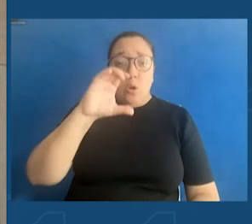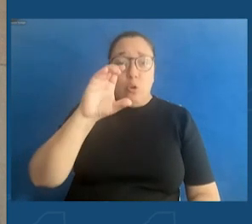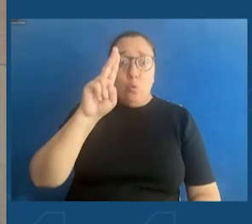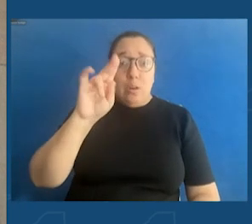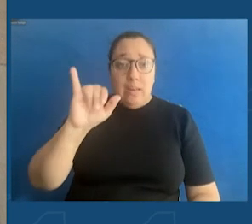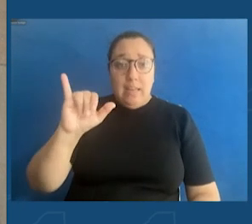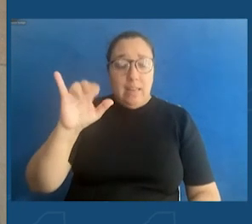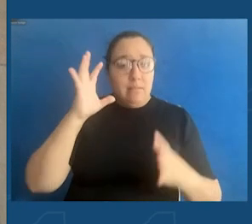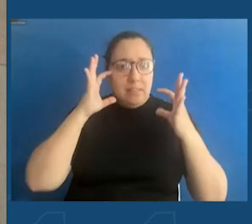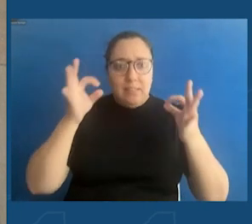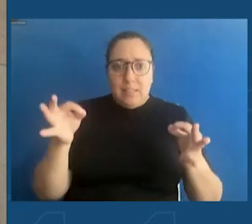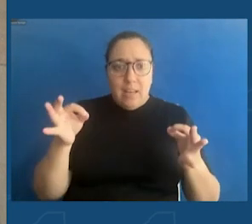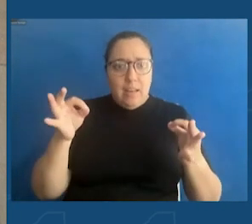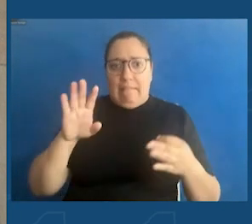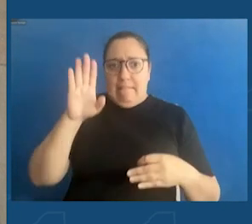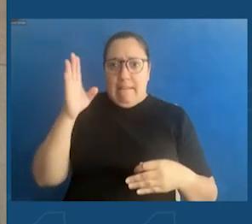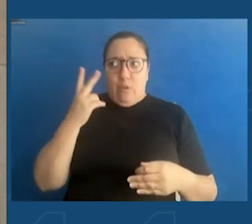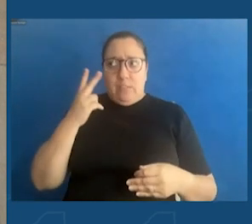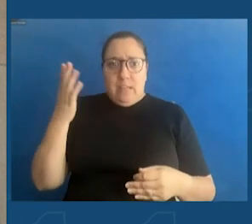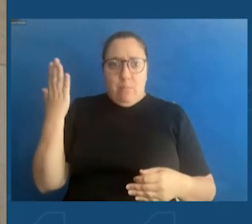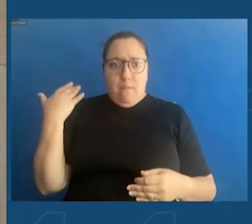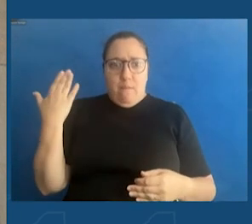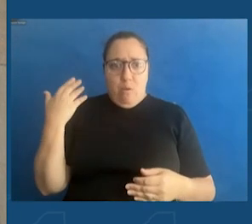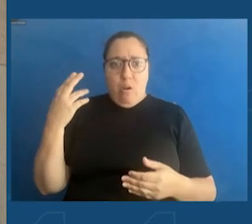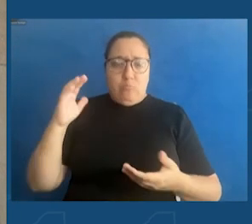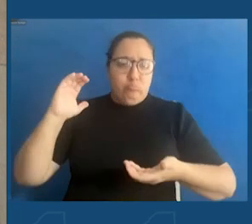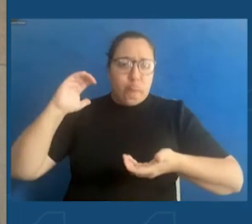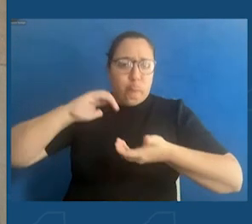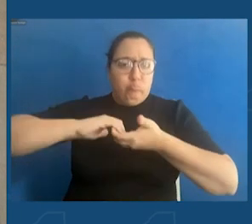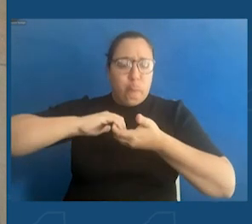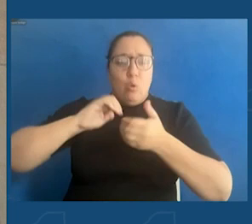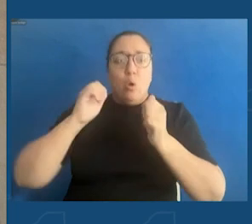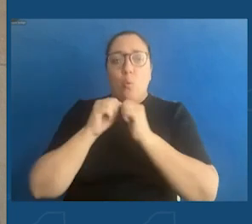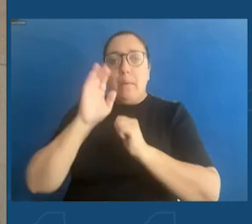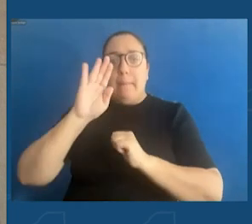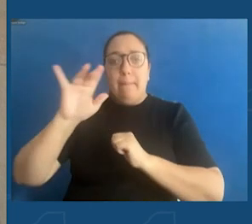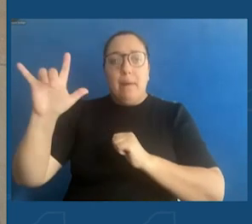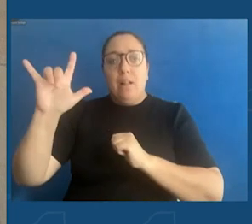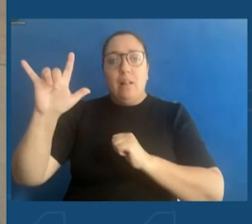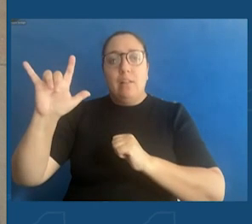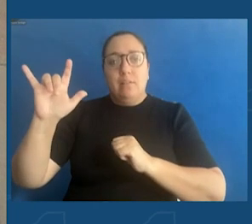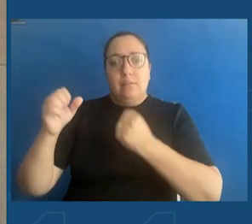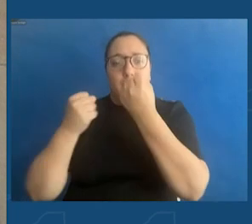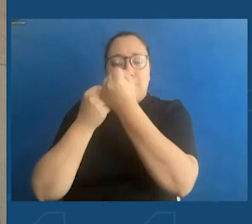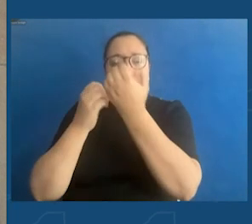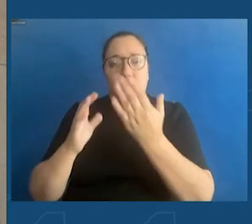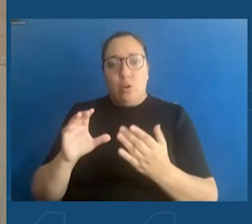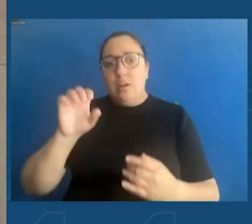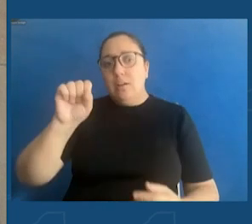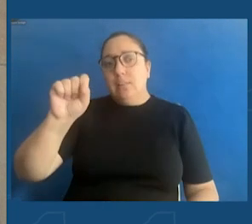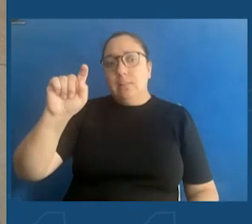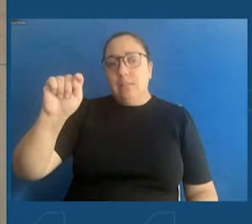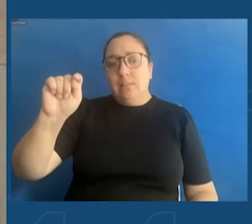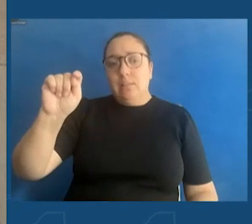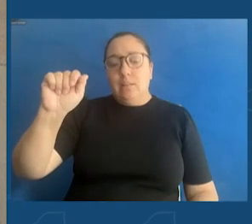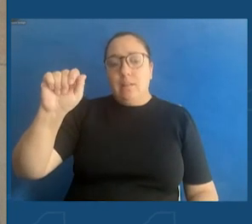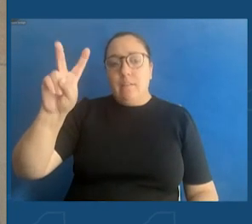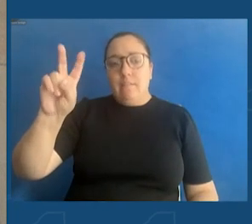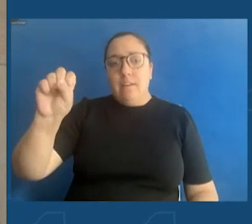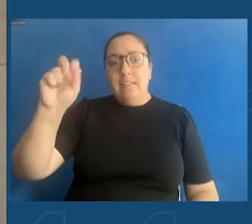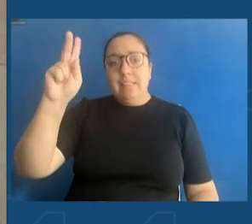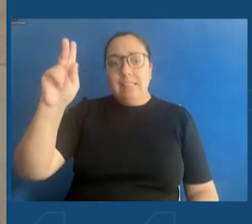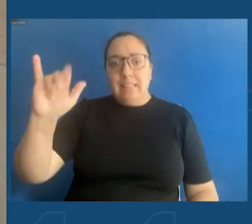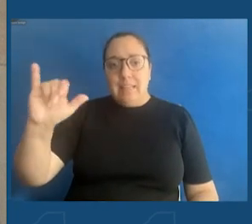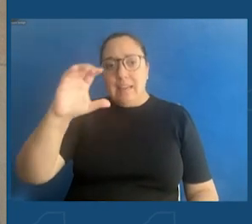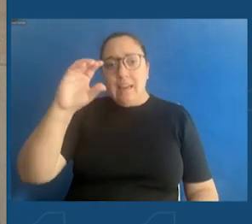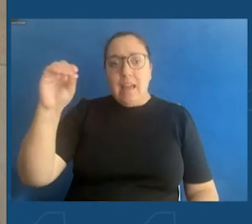partnership and worked in close collaboration with the bill sponsors, Senator Stavisky and Assemblymember Lepardo, and with the